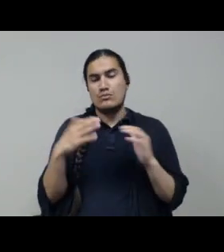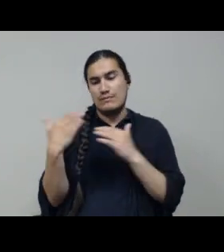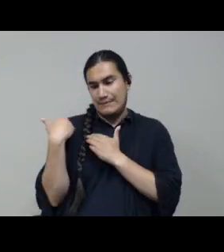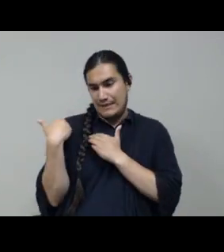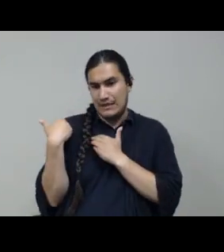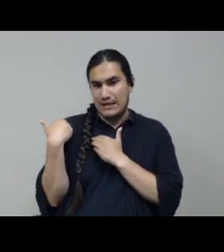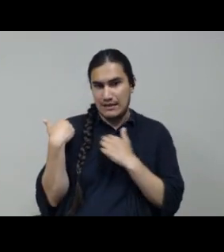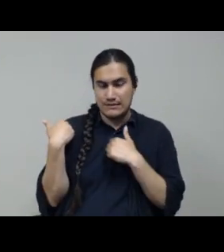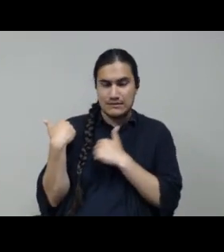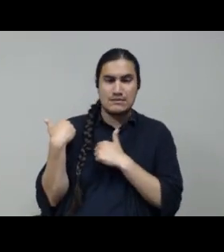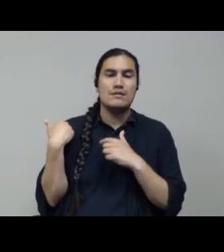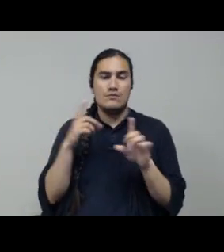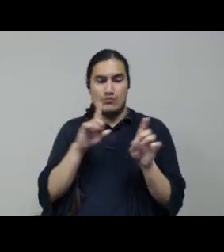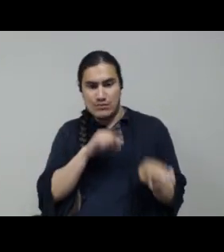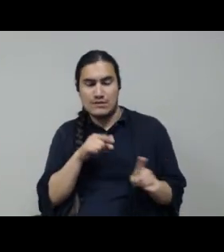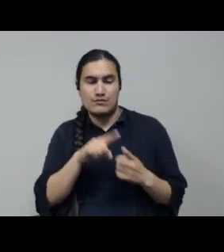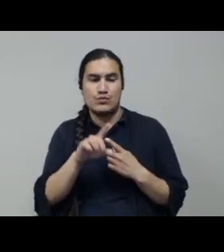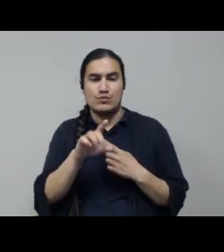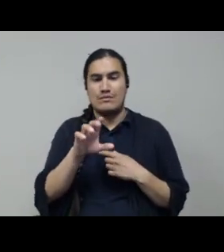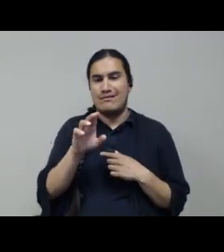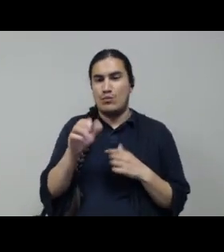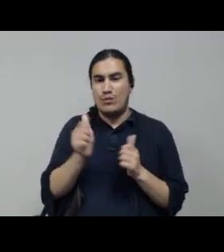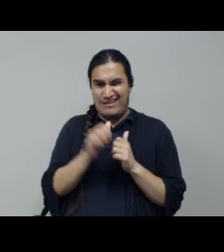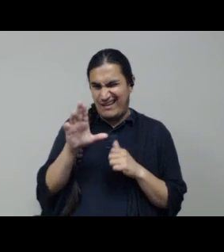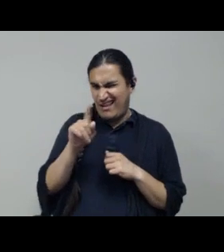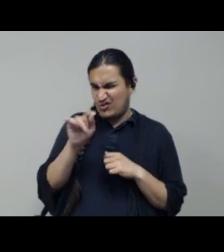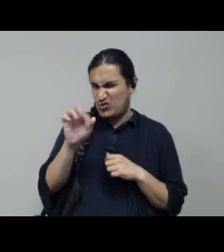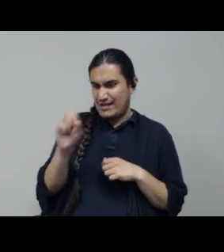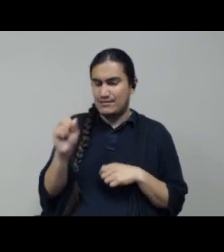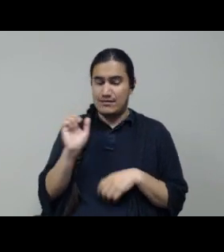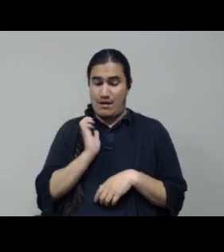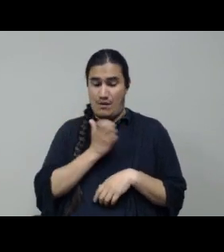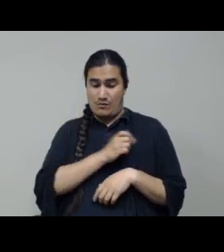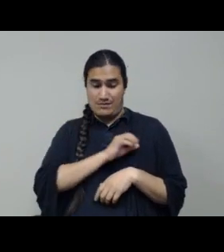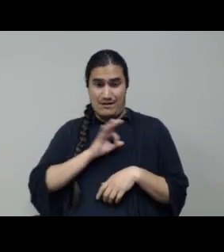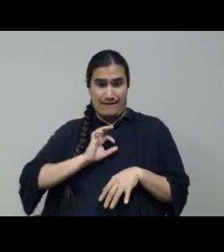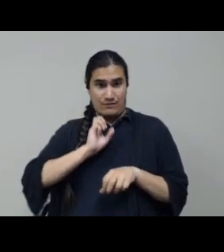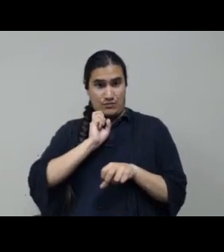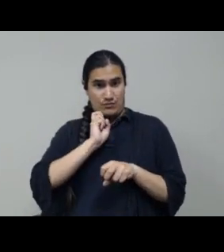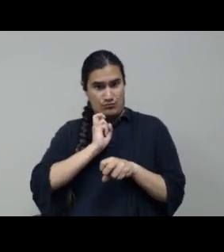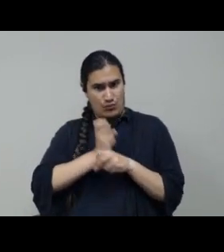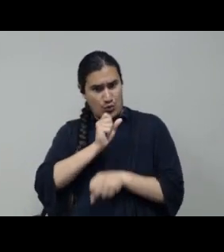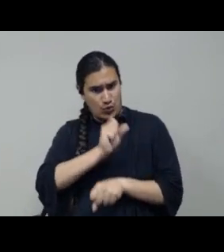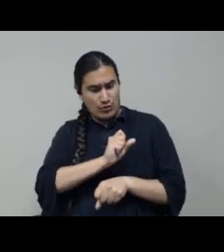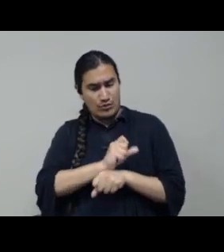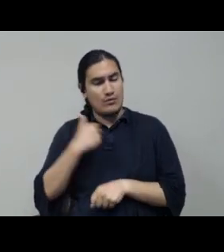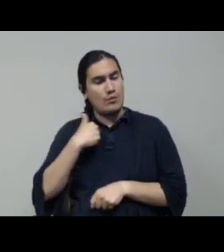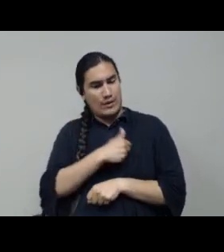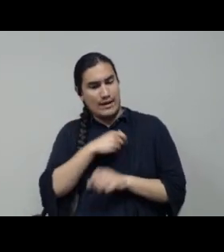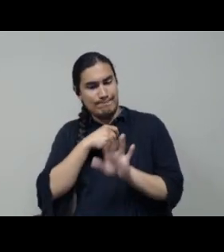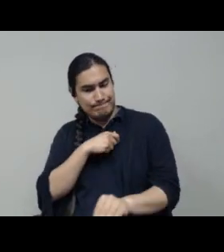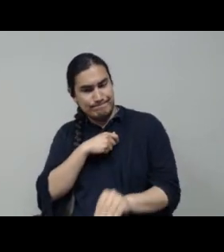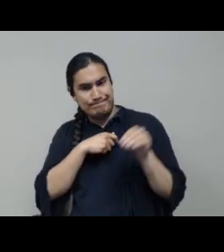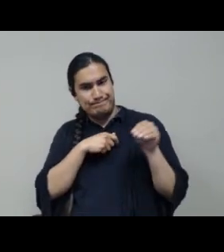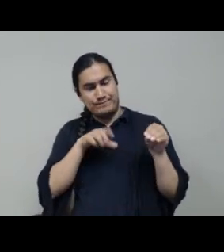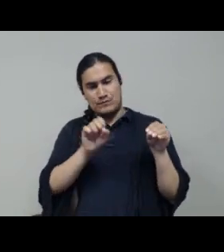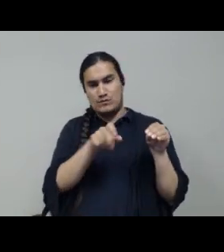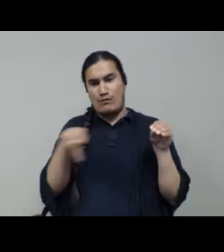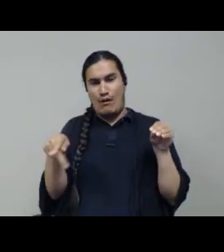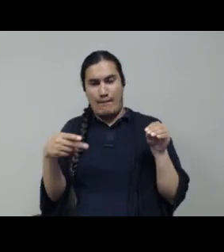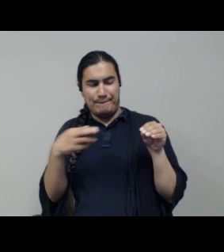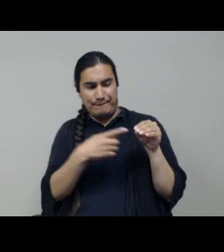and responsiveness of Caltrans and our staff's hard work on it, we show how we can take something as important as our shop guidelines